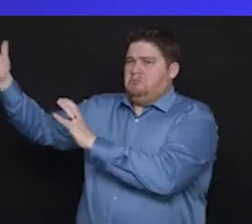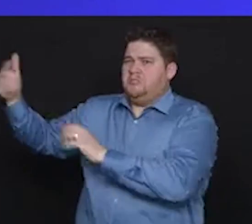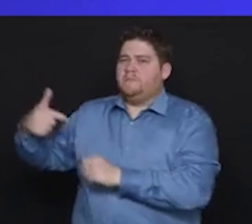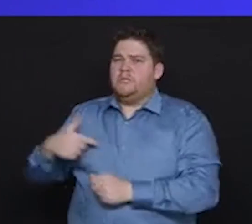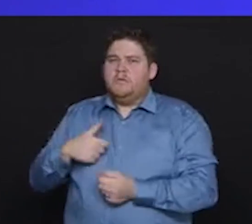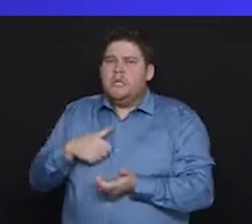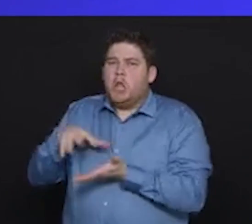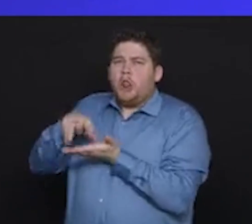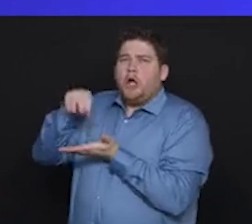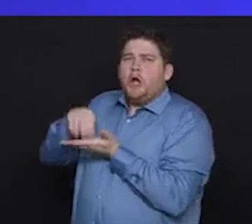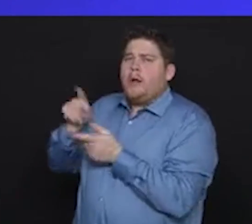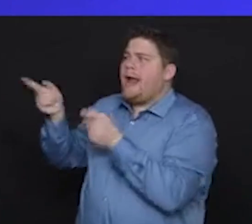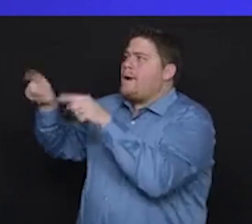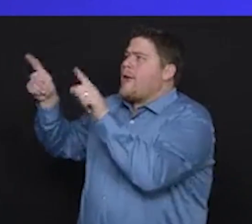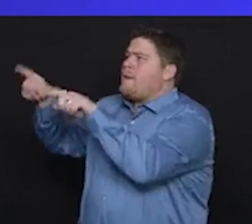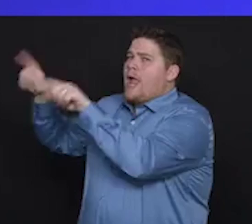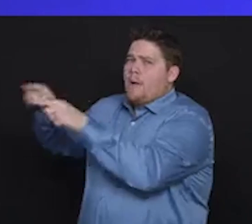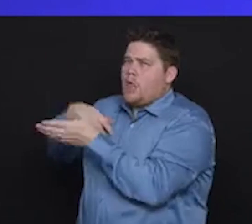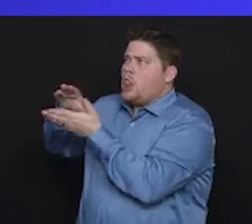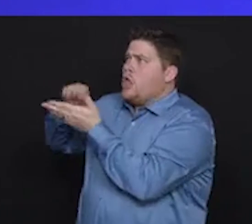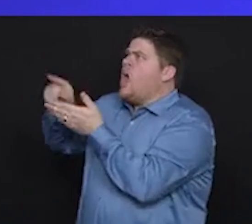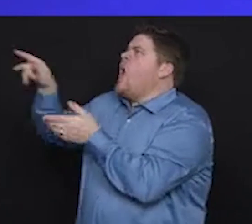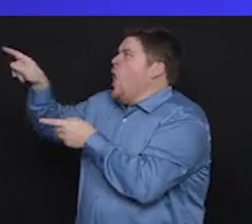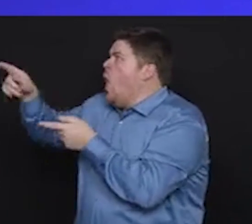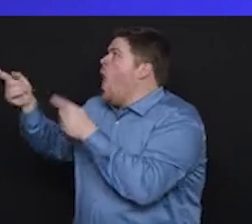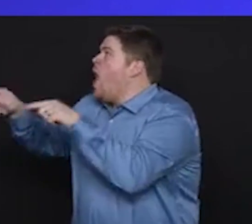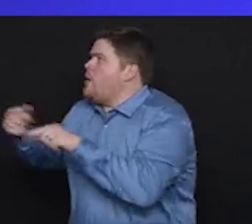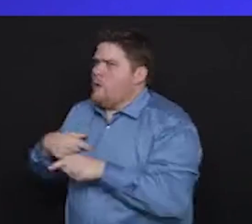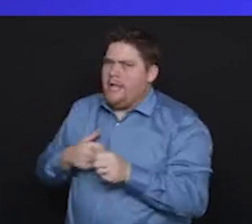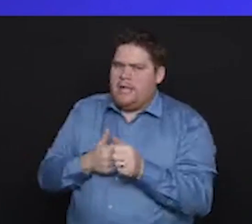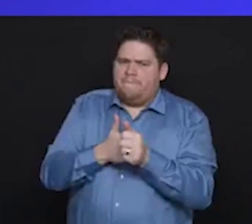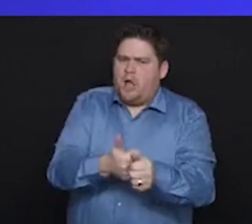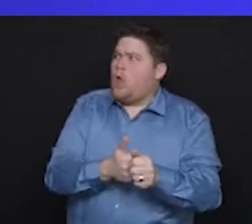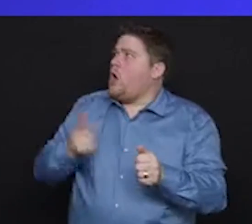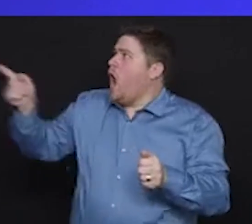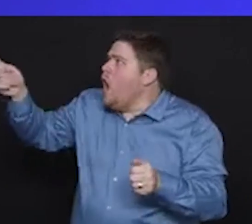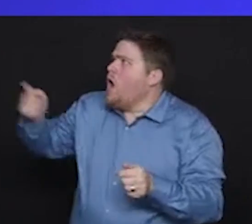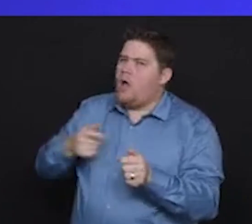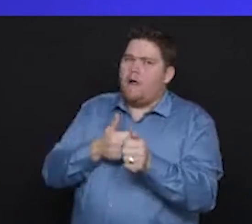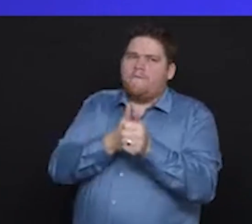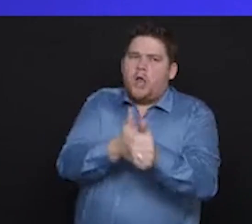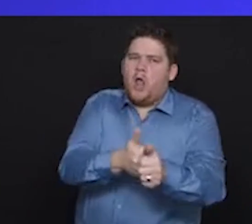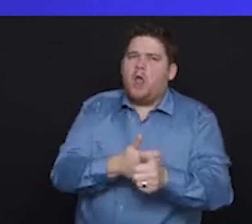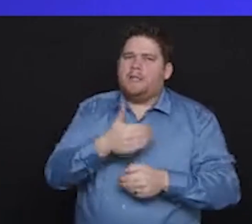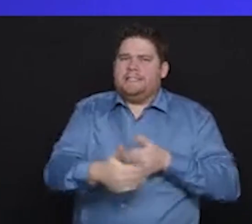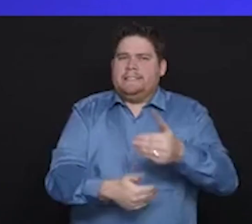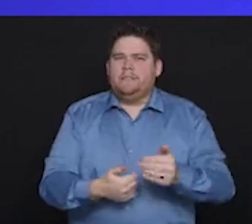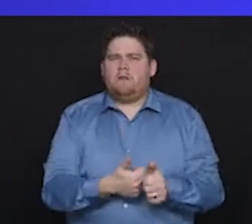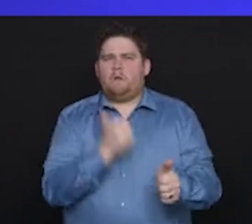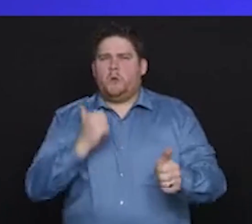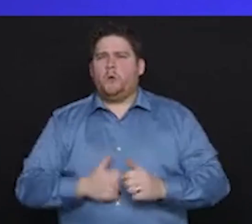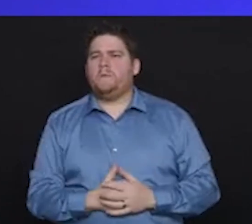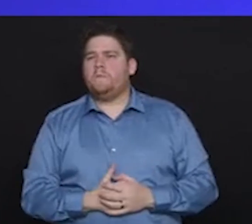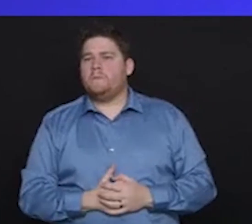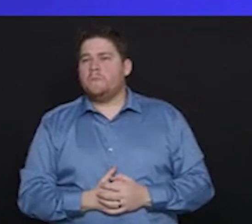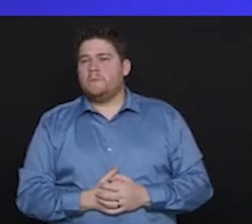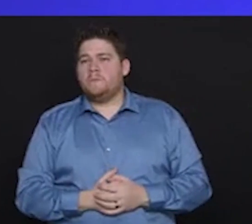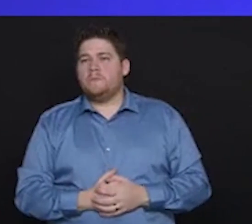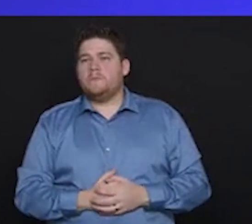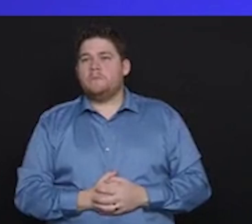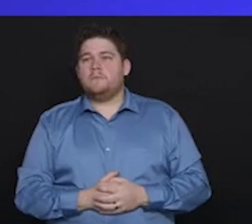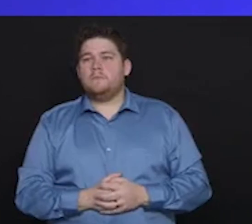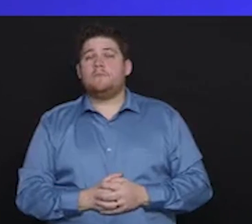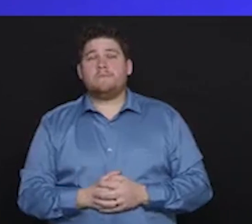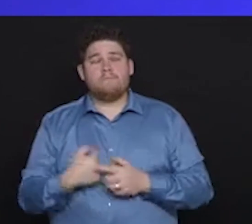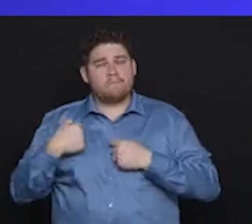health authorities have been working together for 2 months, and the work you see here reflects that. And all of the work done to identify